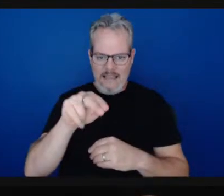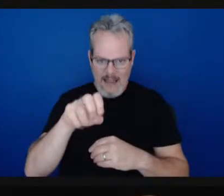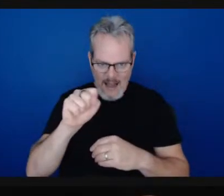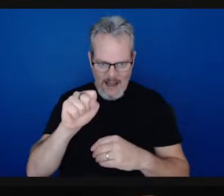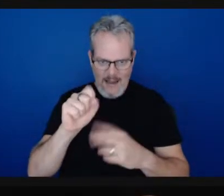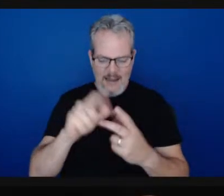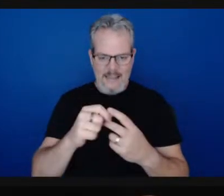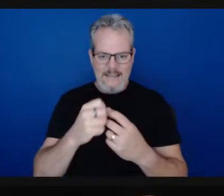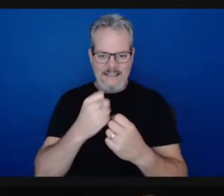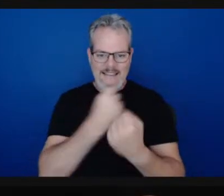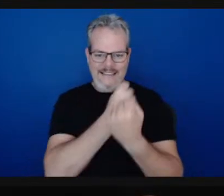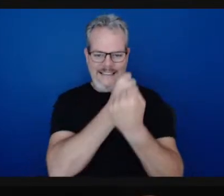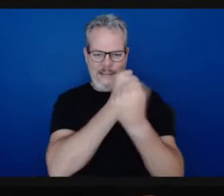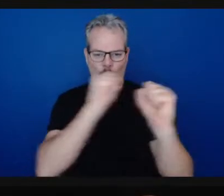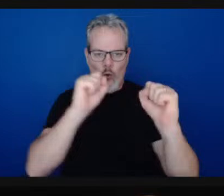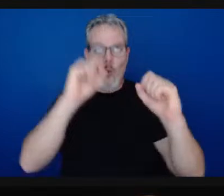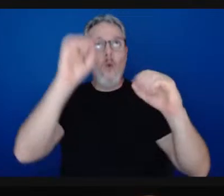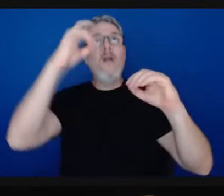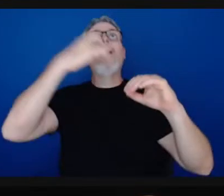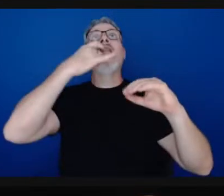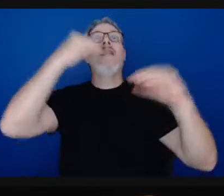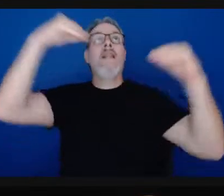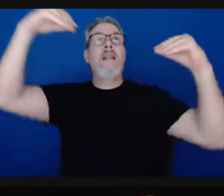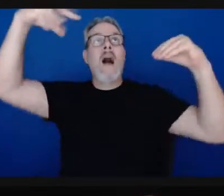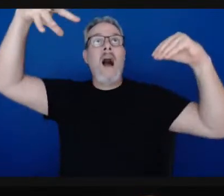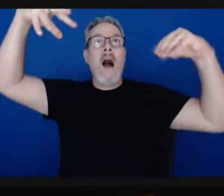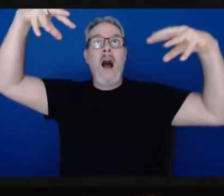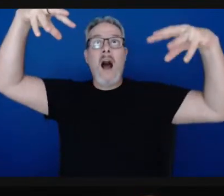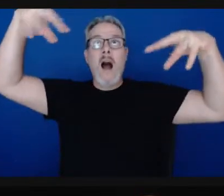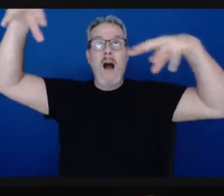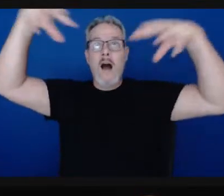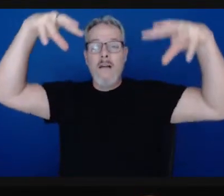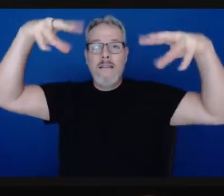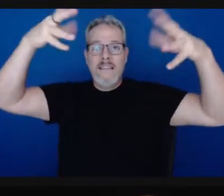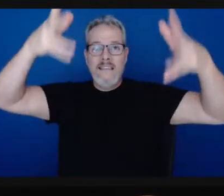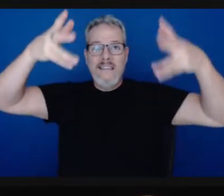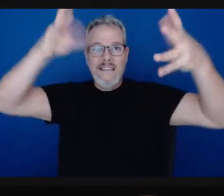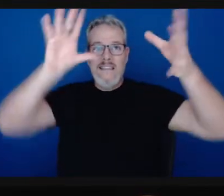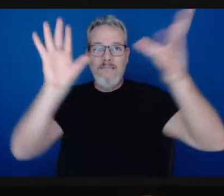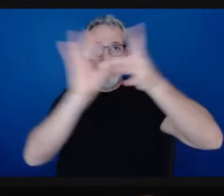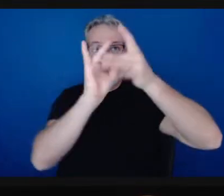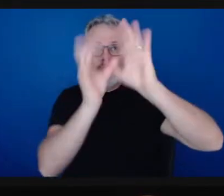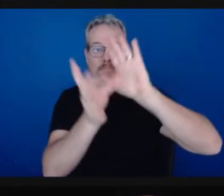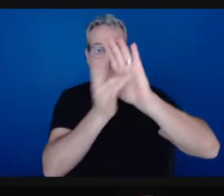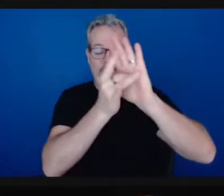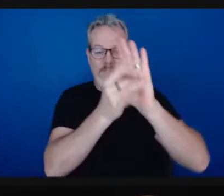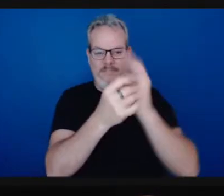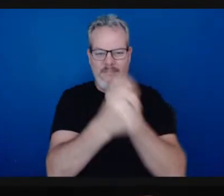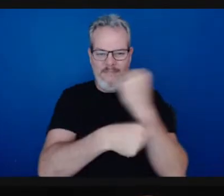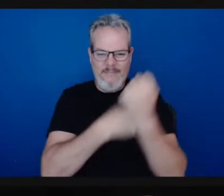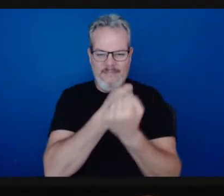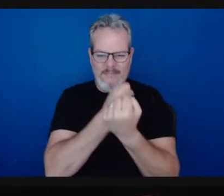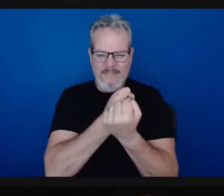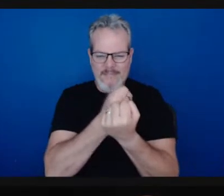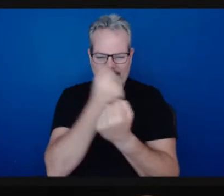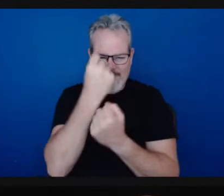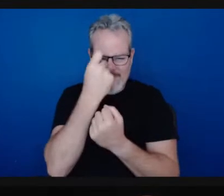secure overhead lights, and all the freestanding stuff, right? And besides that, there's all kinds of building stuff that you can look